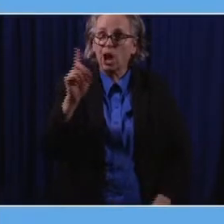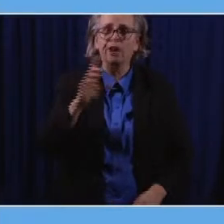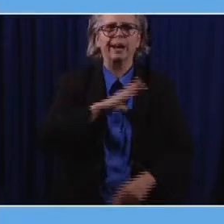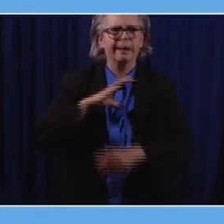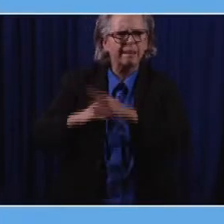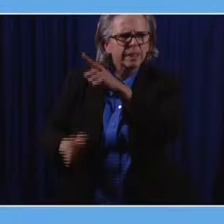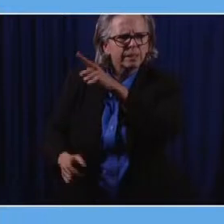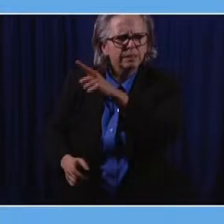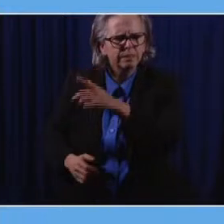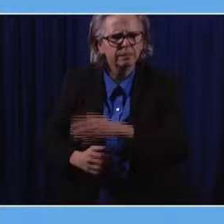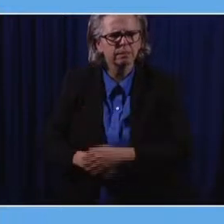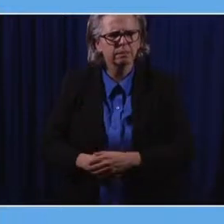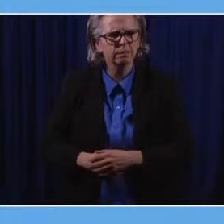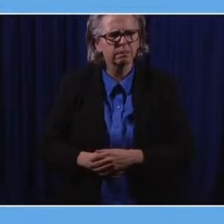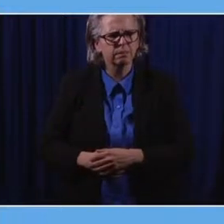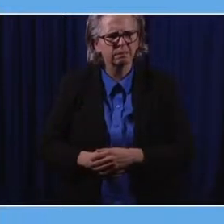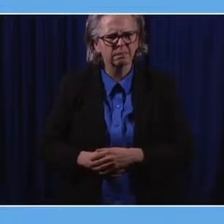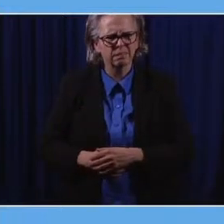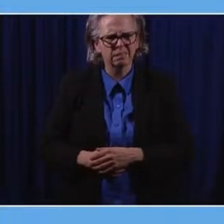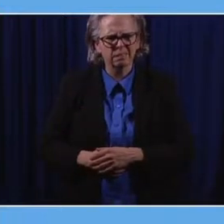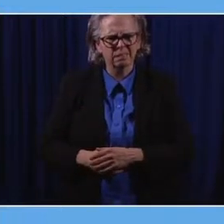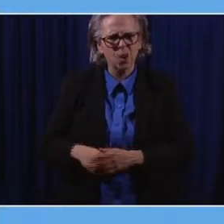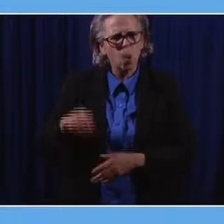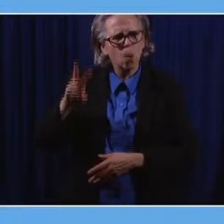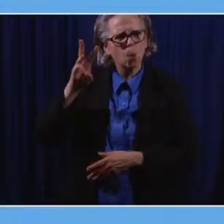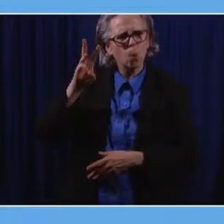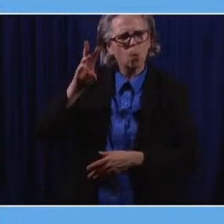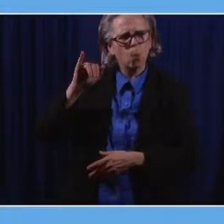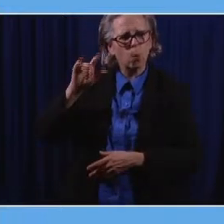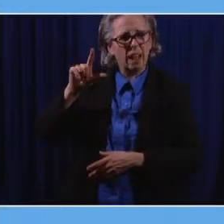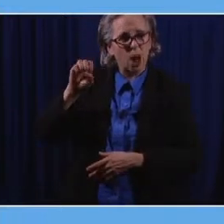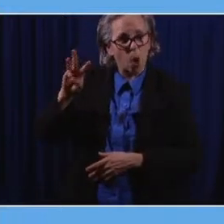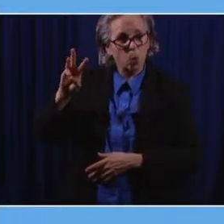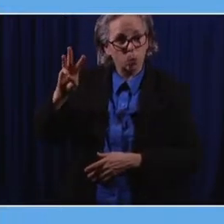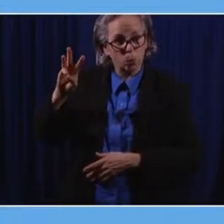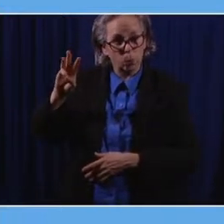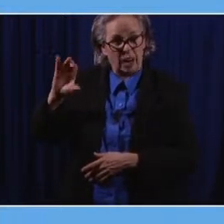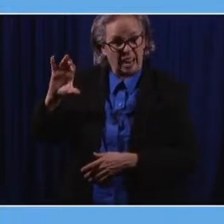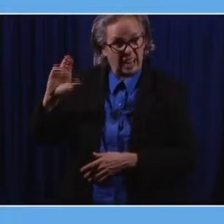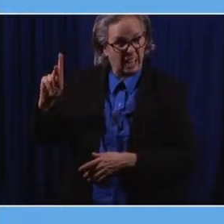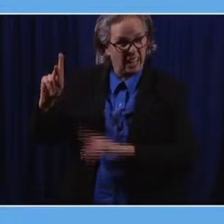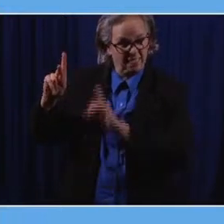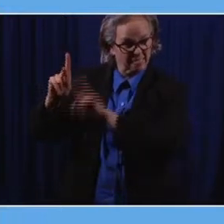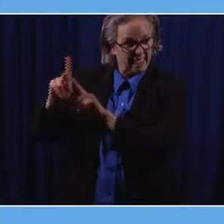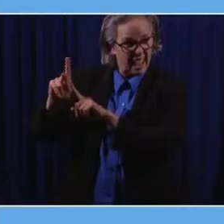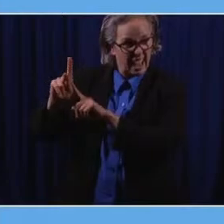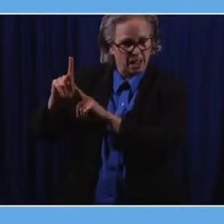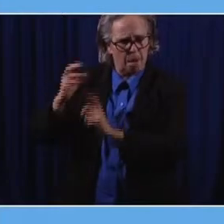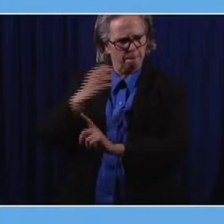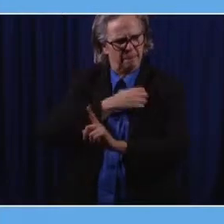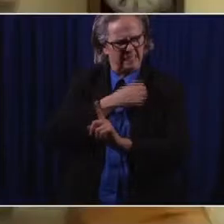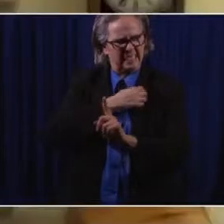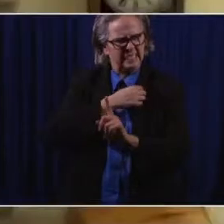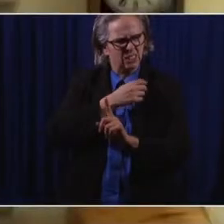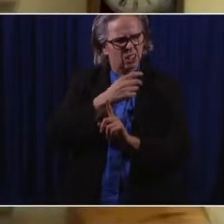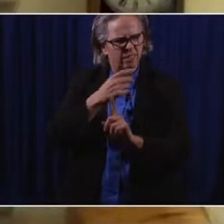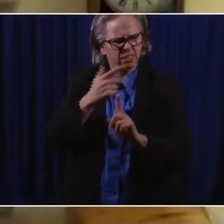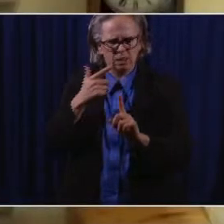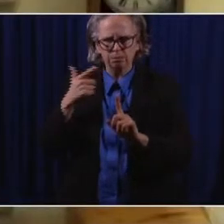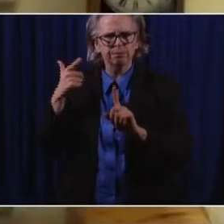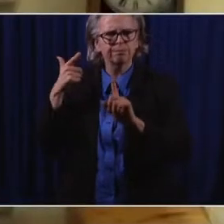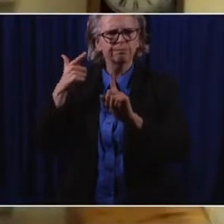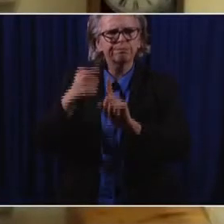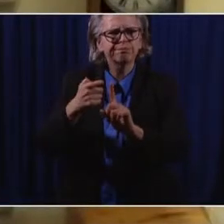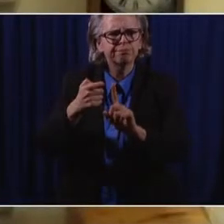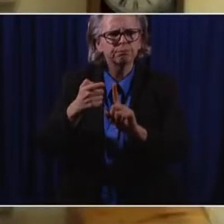And Willowick police officer at home recovering after being shot during a traffic stop.